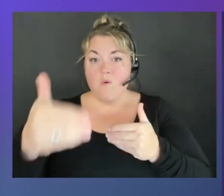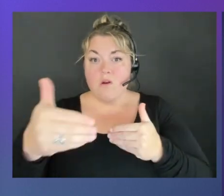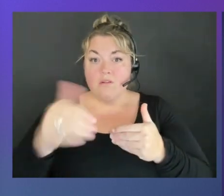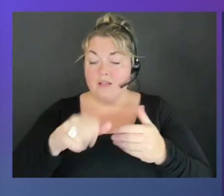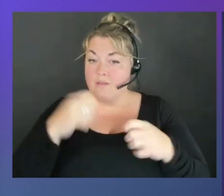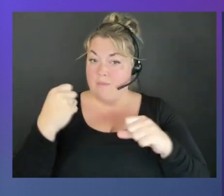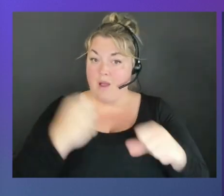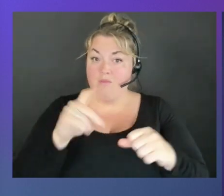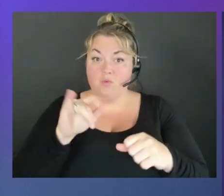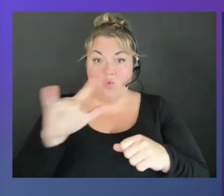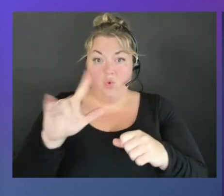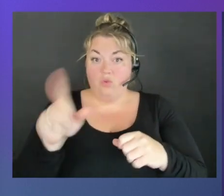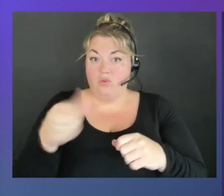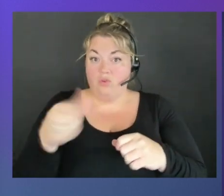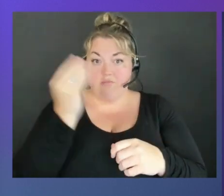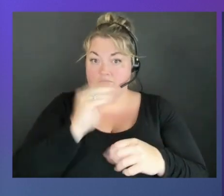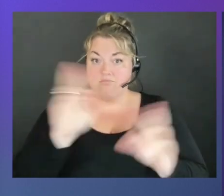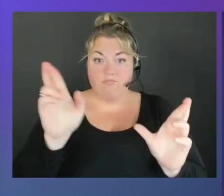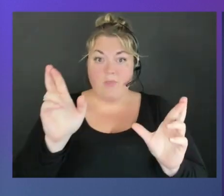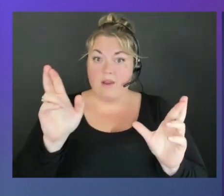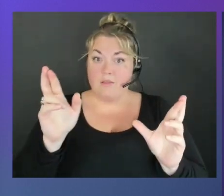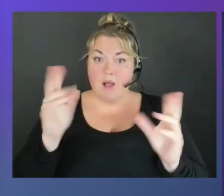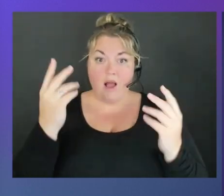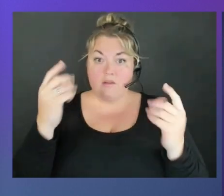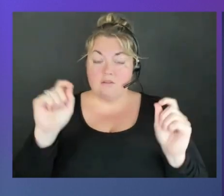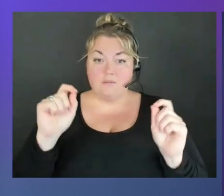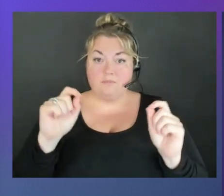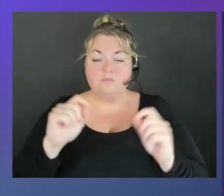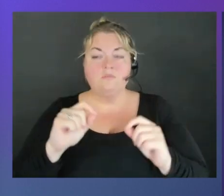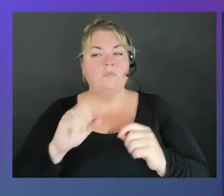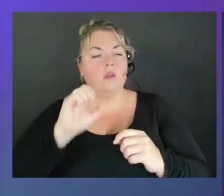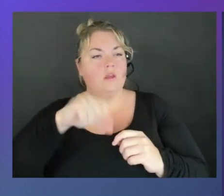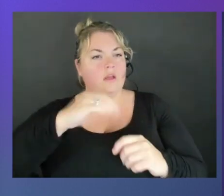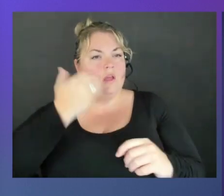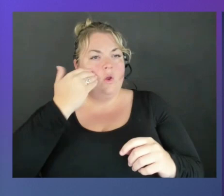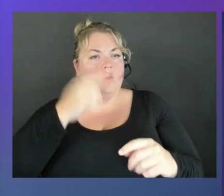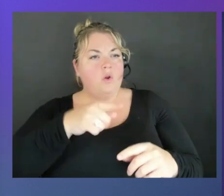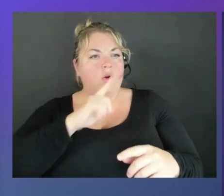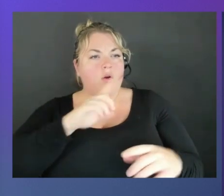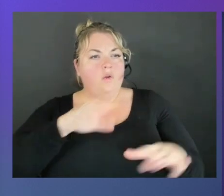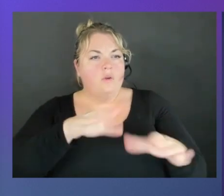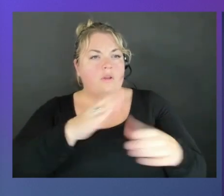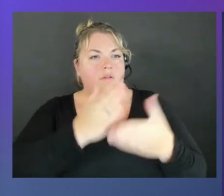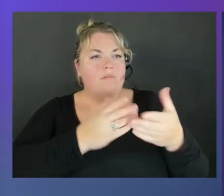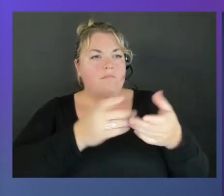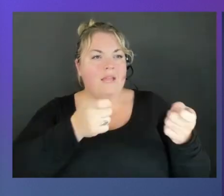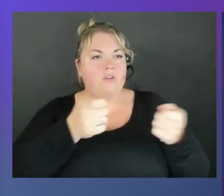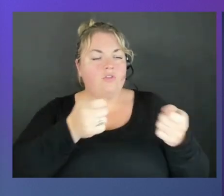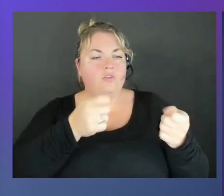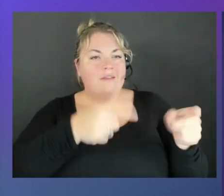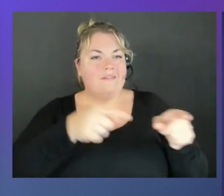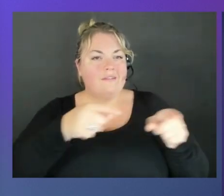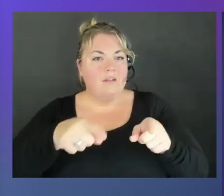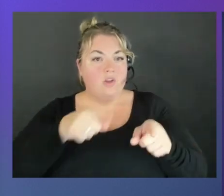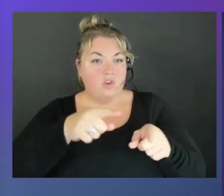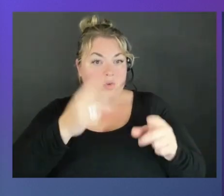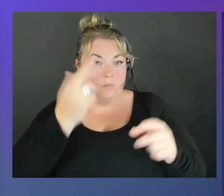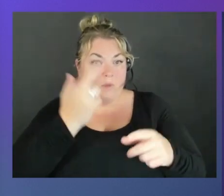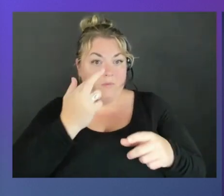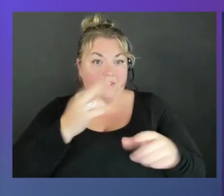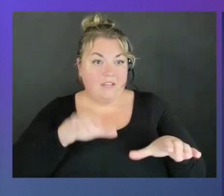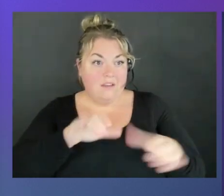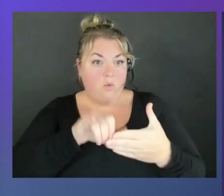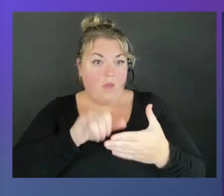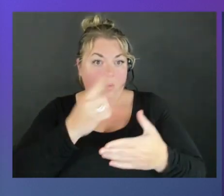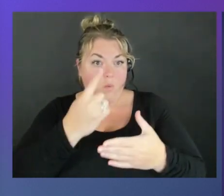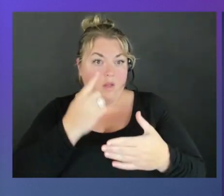out of the box. Yeah, absolutely. So, and I know you're showing some managed instances, and you purposely did one that was going to fail